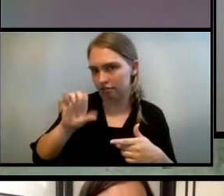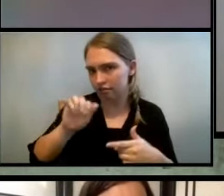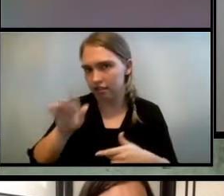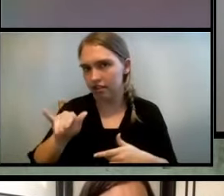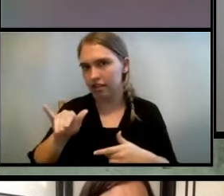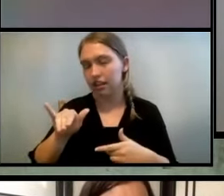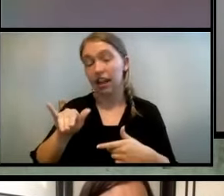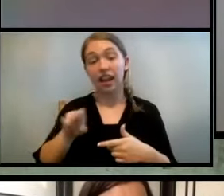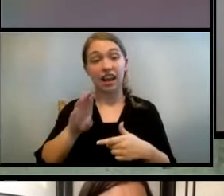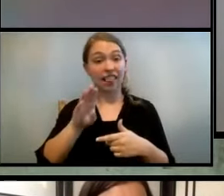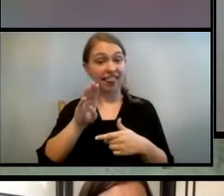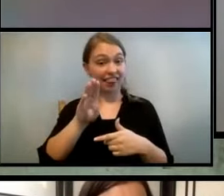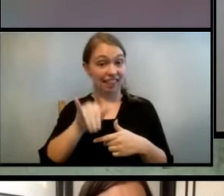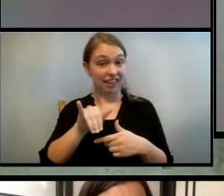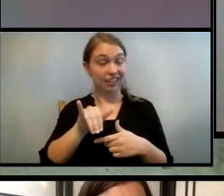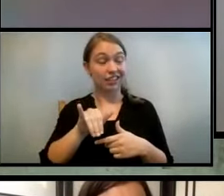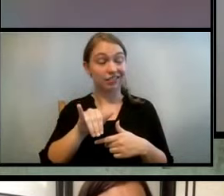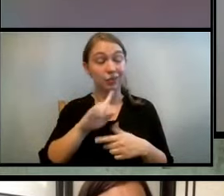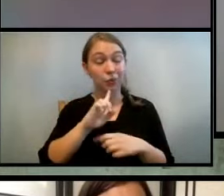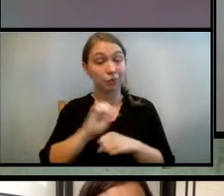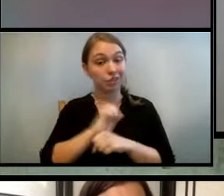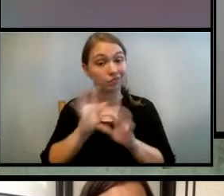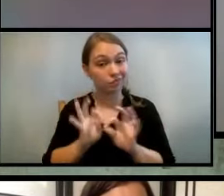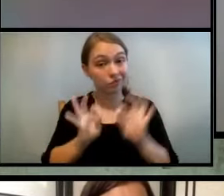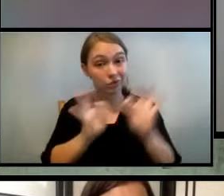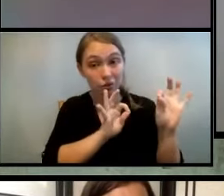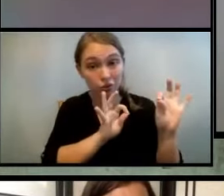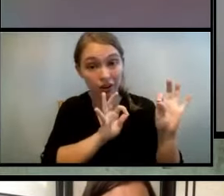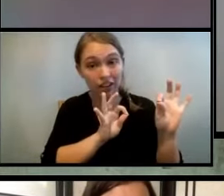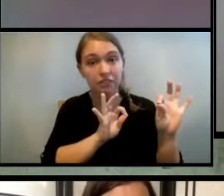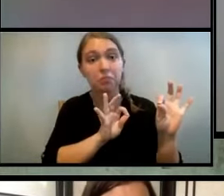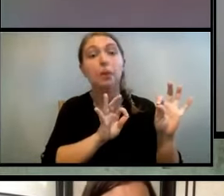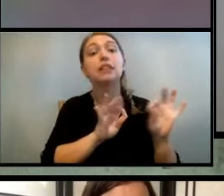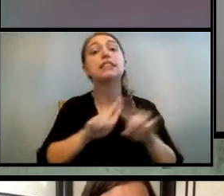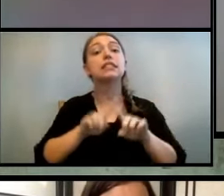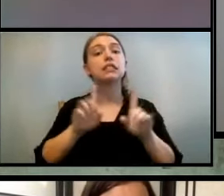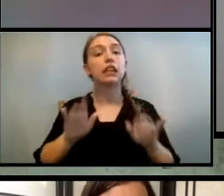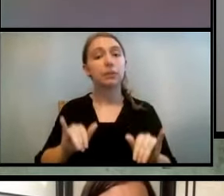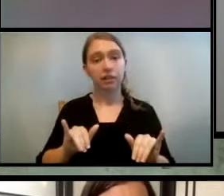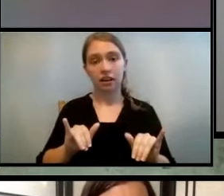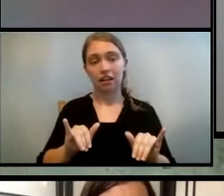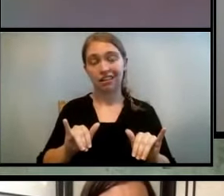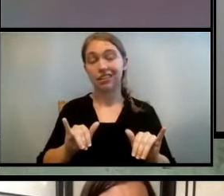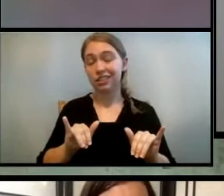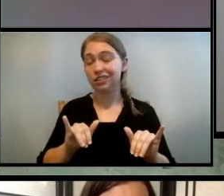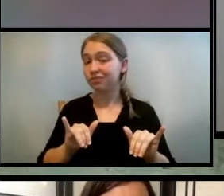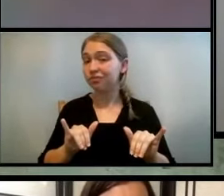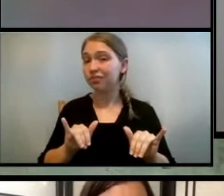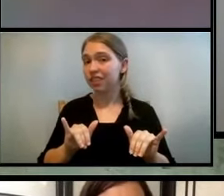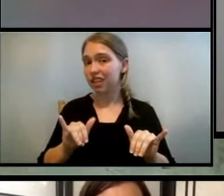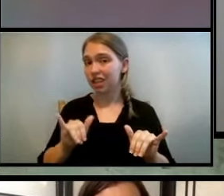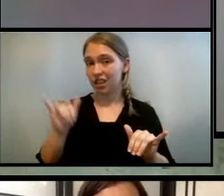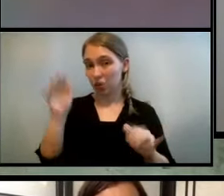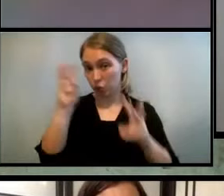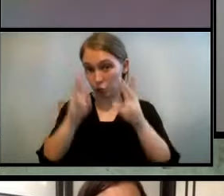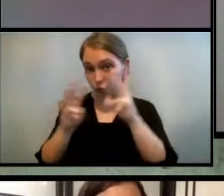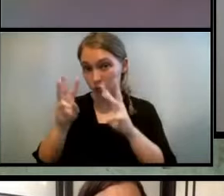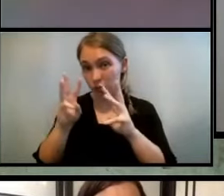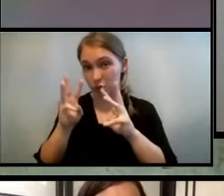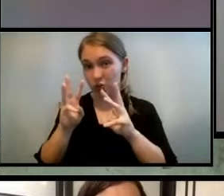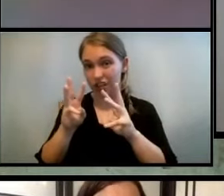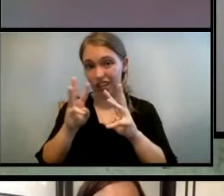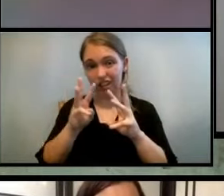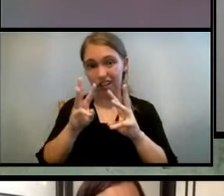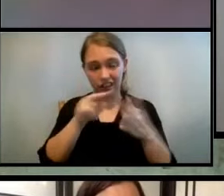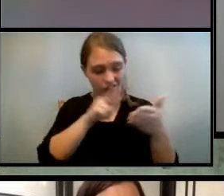can be a distraction. And it can also be something where you can worry that those things are influencing you too much.